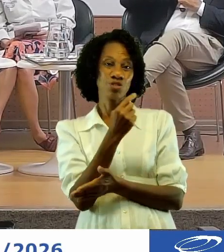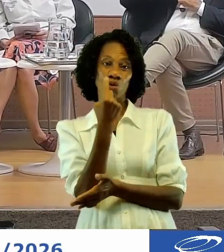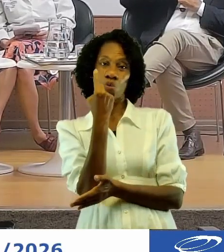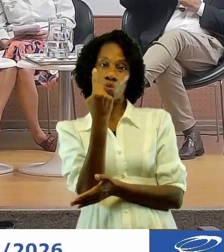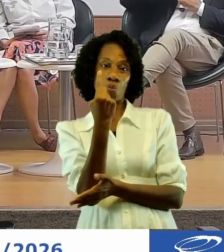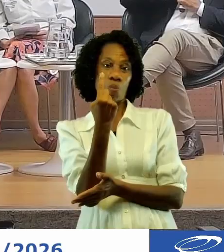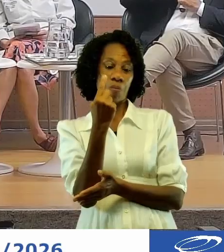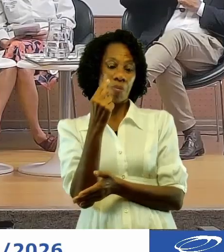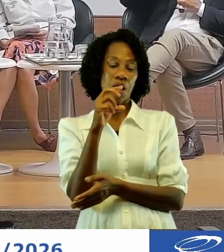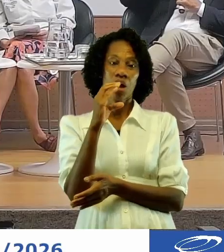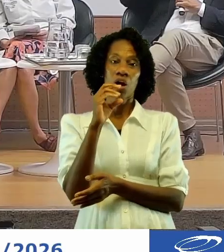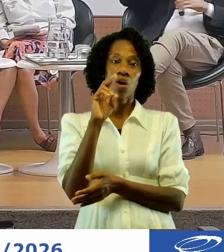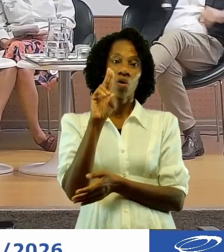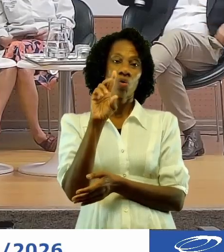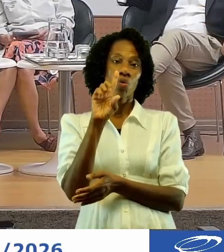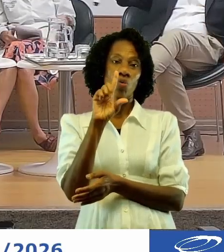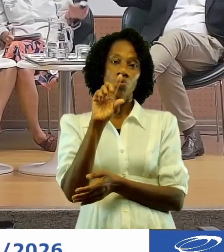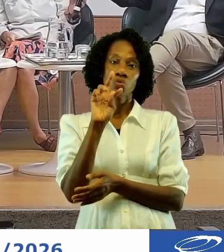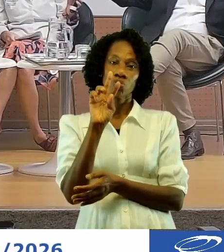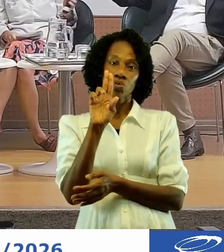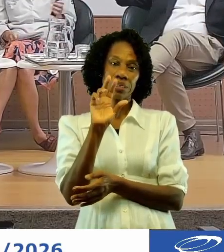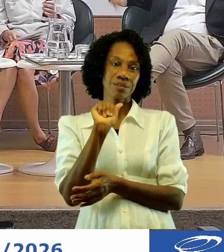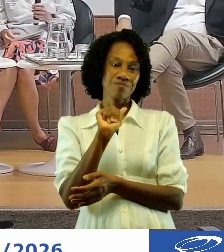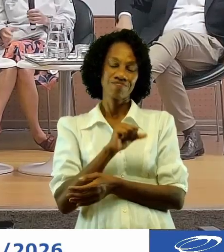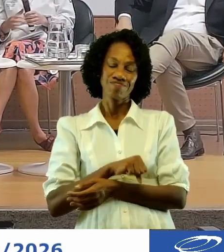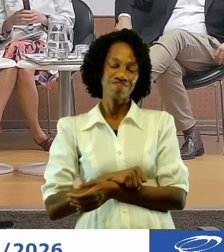para Staphylococcus coagulase negativo.